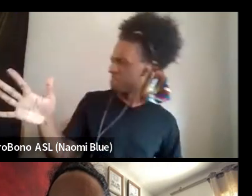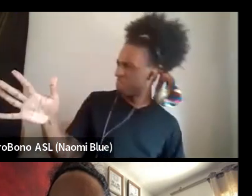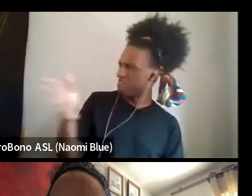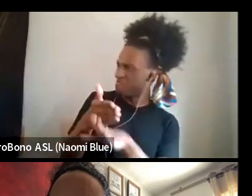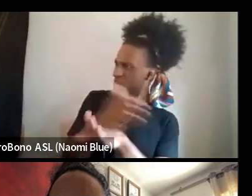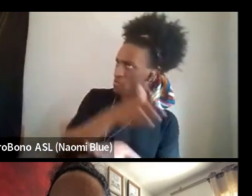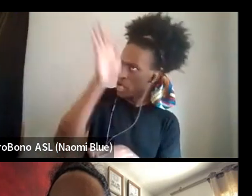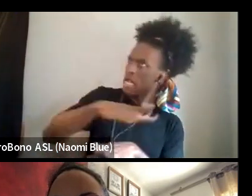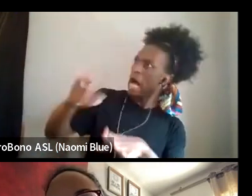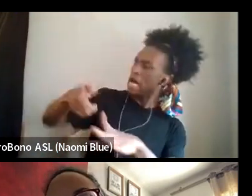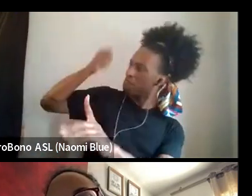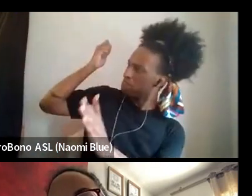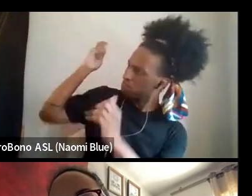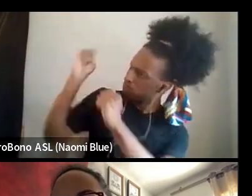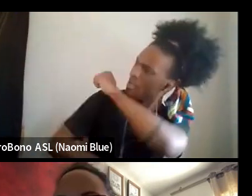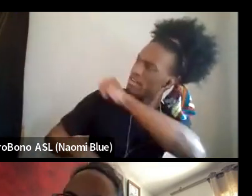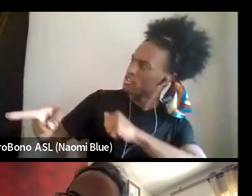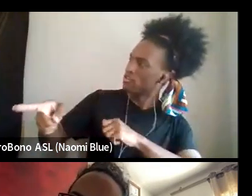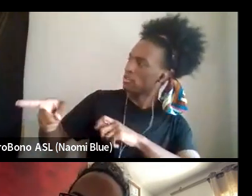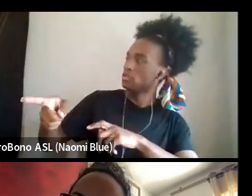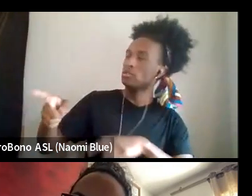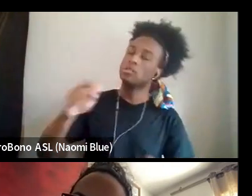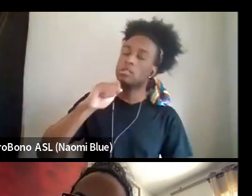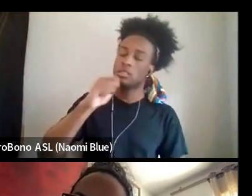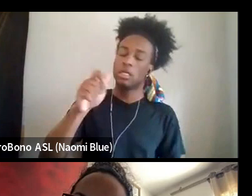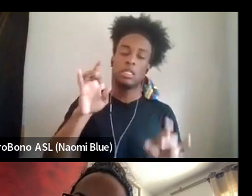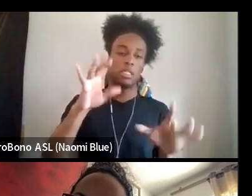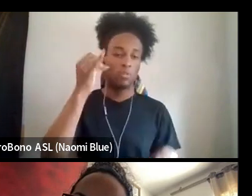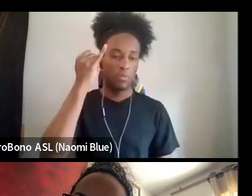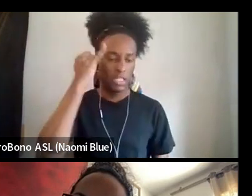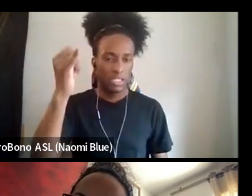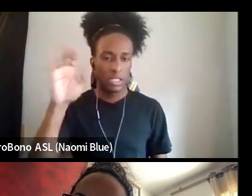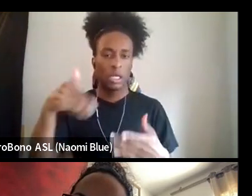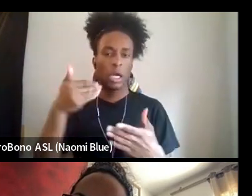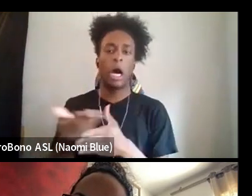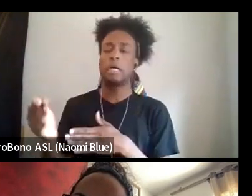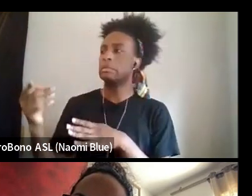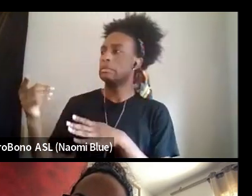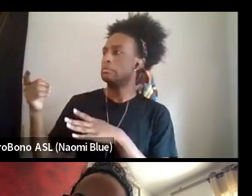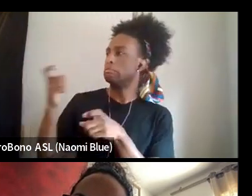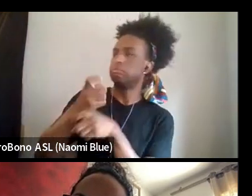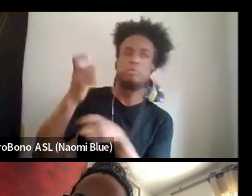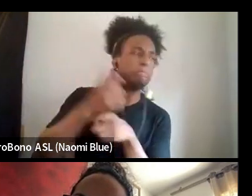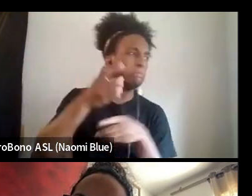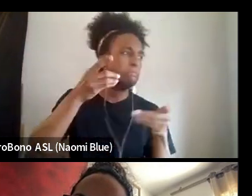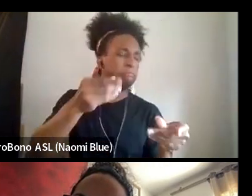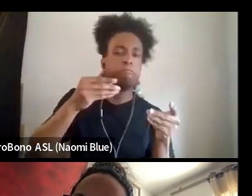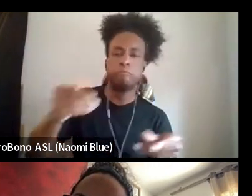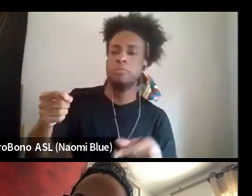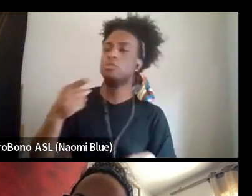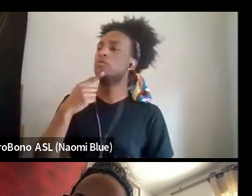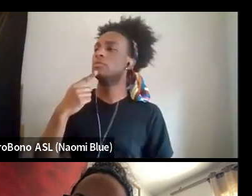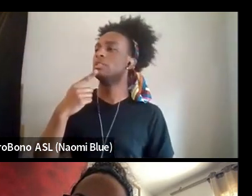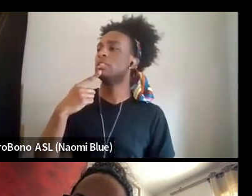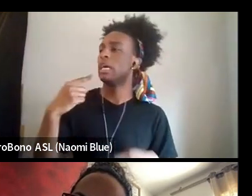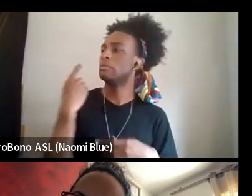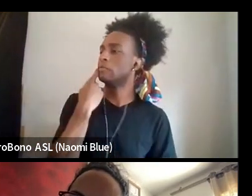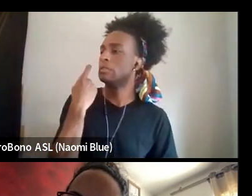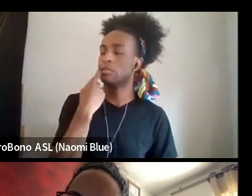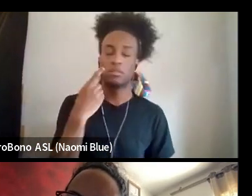strikes you down, which wouldn't be such a bad idea with all the blasphemy you've been doing lately. I'm still